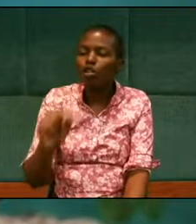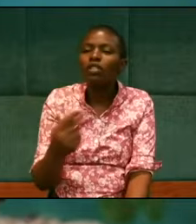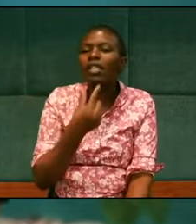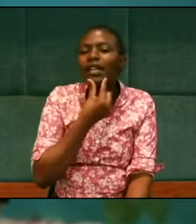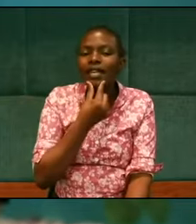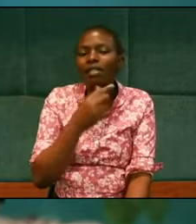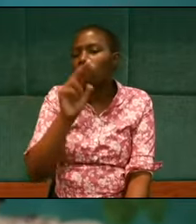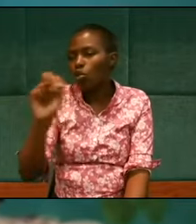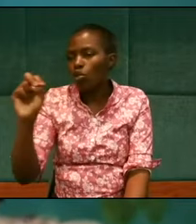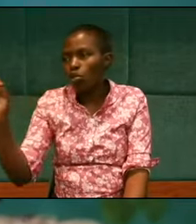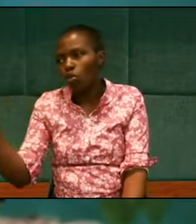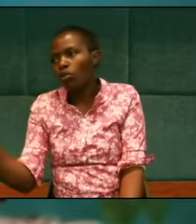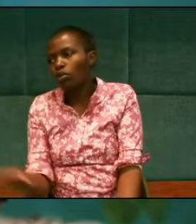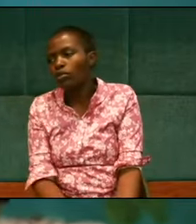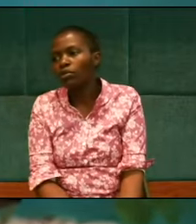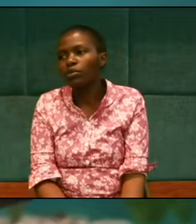Eva.